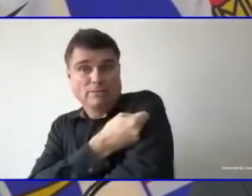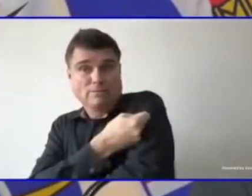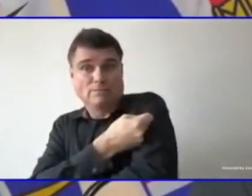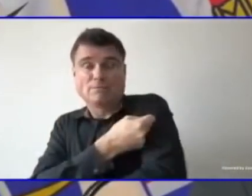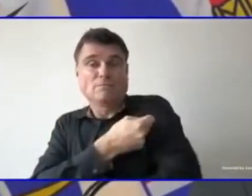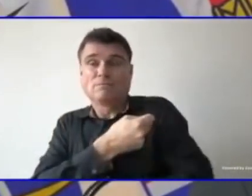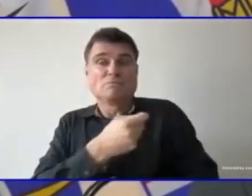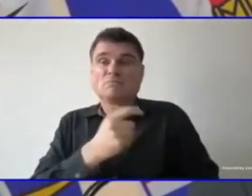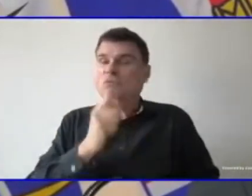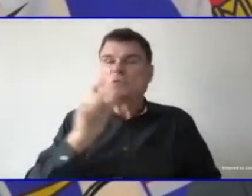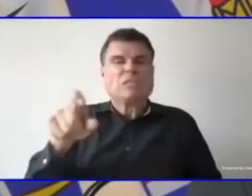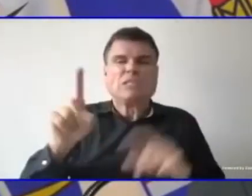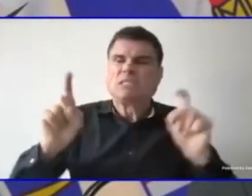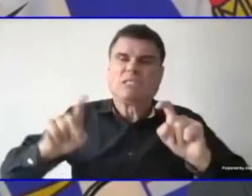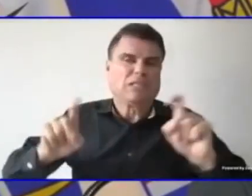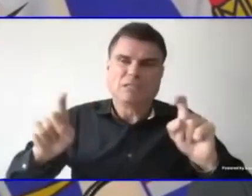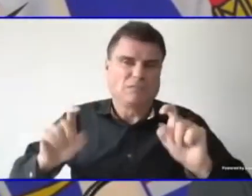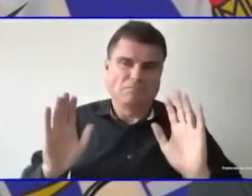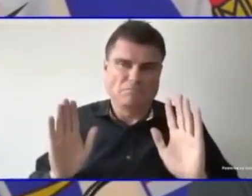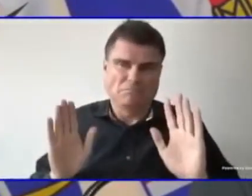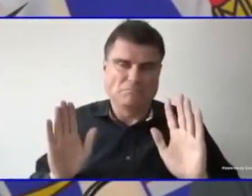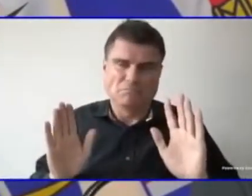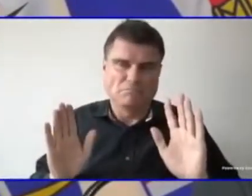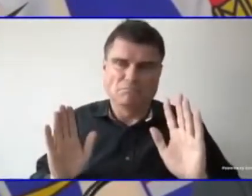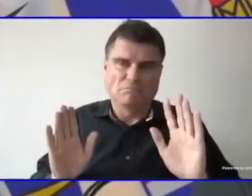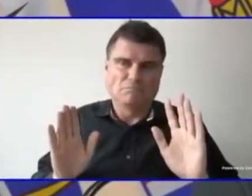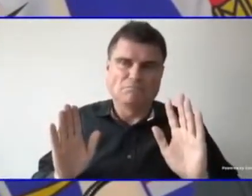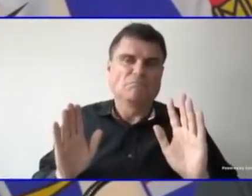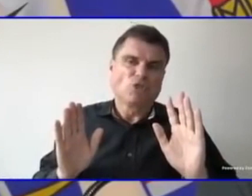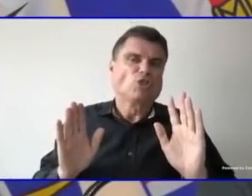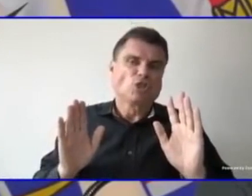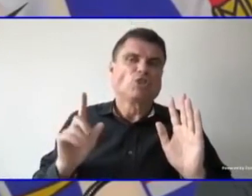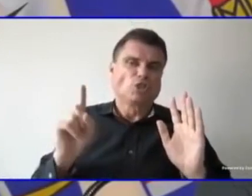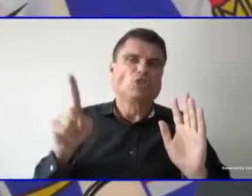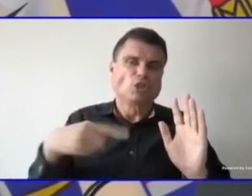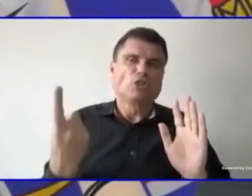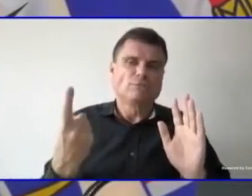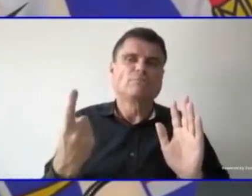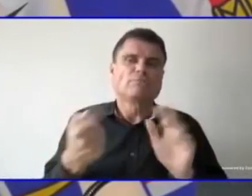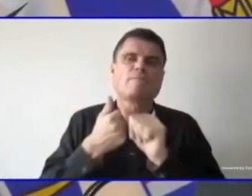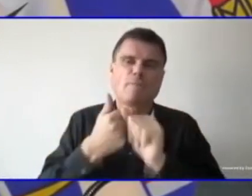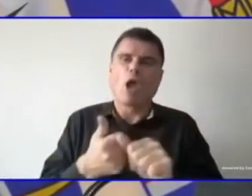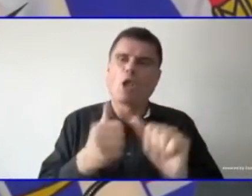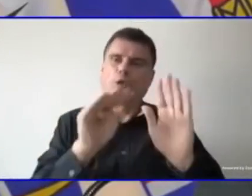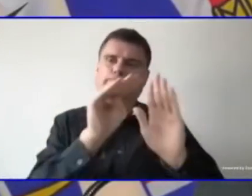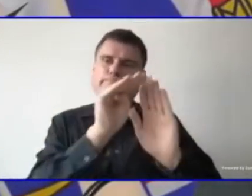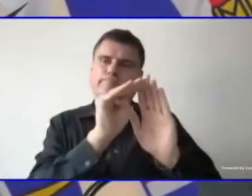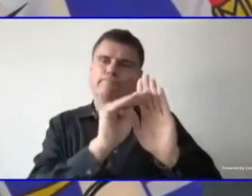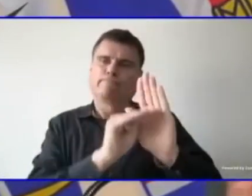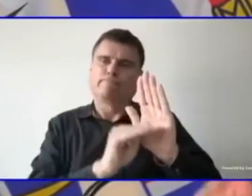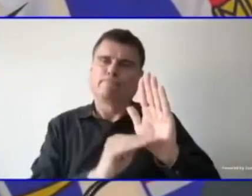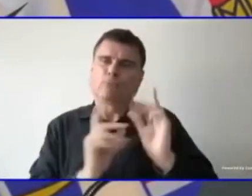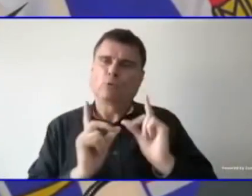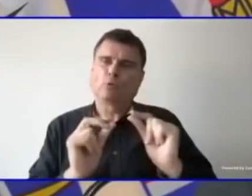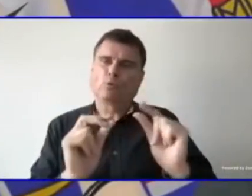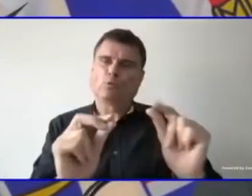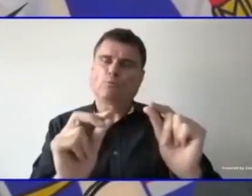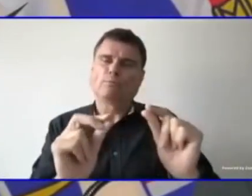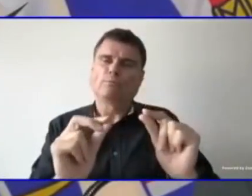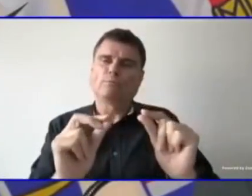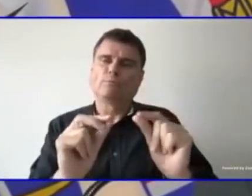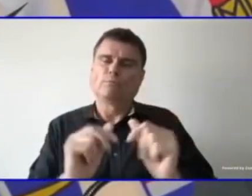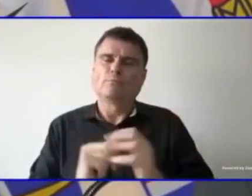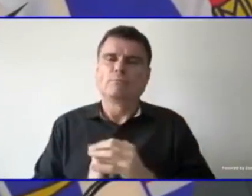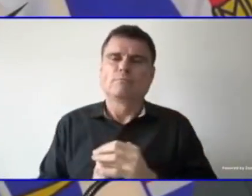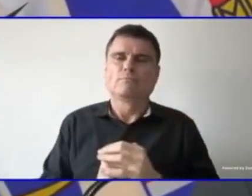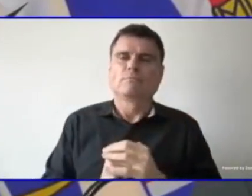necessarily need a test. You just need to take these actions now. If you are fully vaccinated and have mild symptoms,